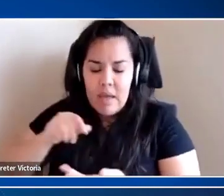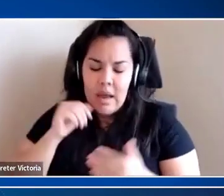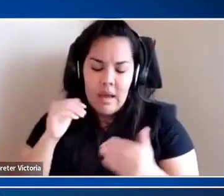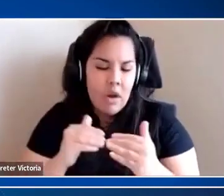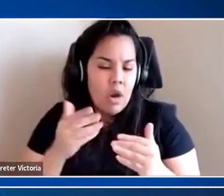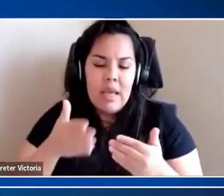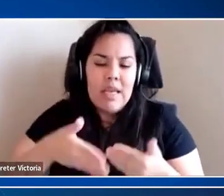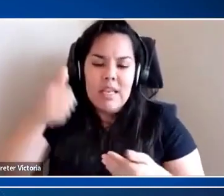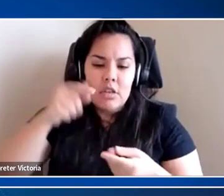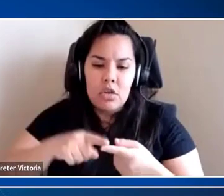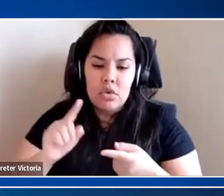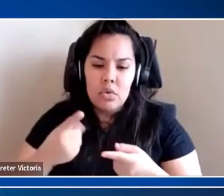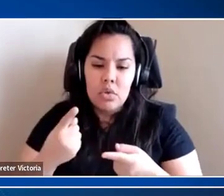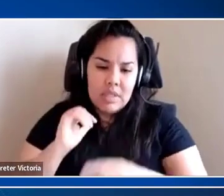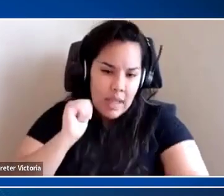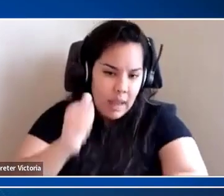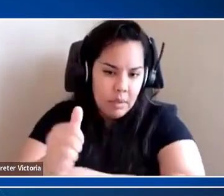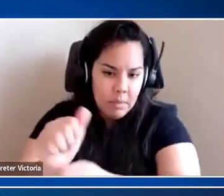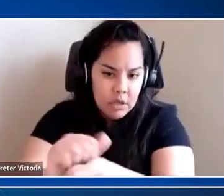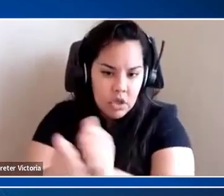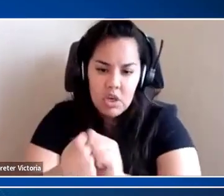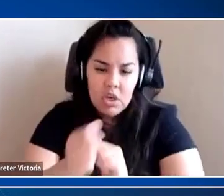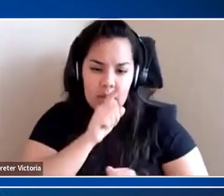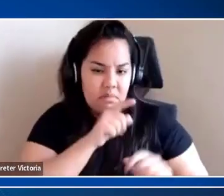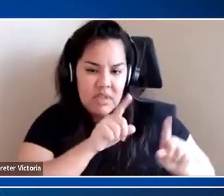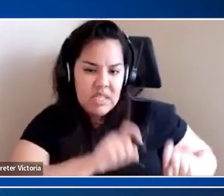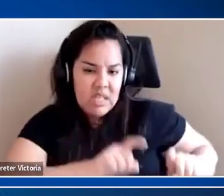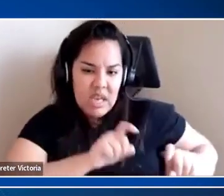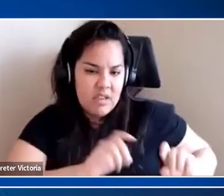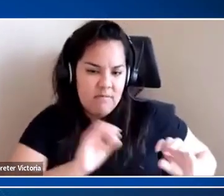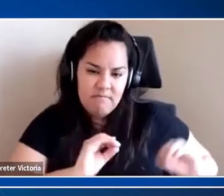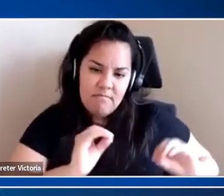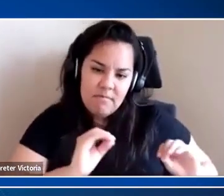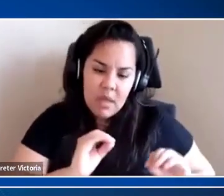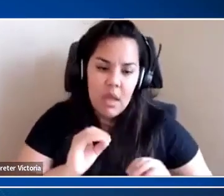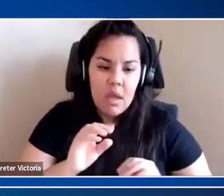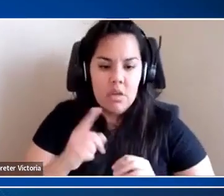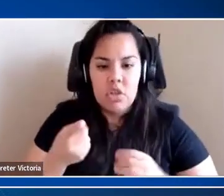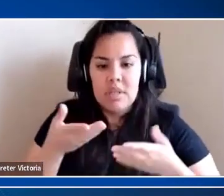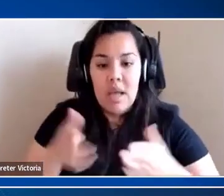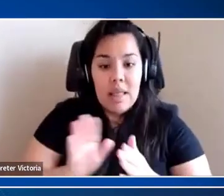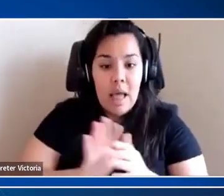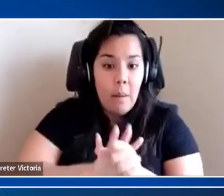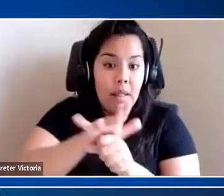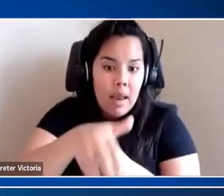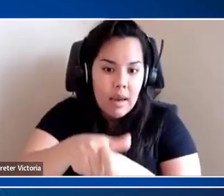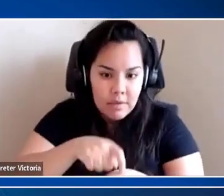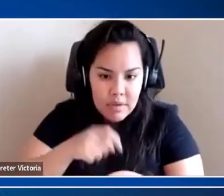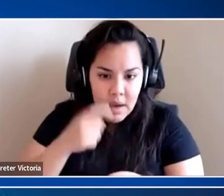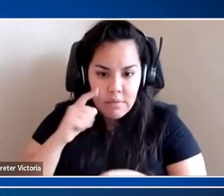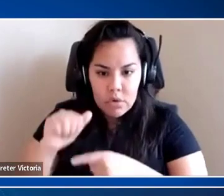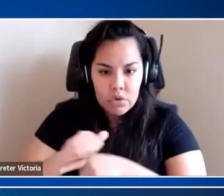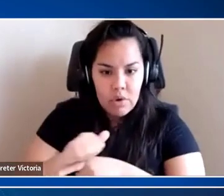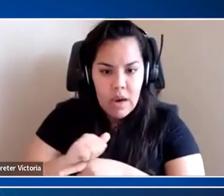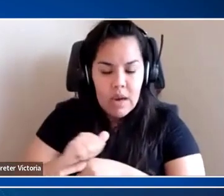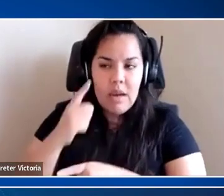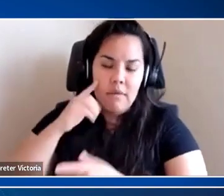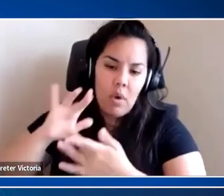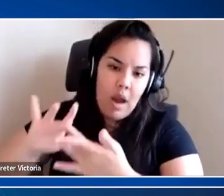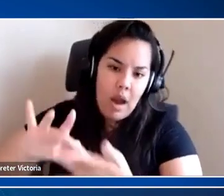implement the changes and make sure, we've allowed plenty of time for training and outreach to let everyone know about